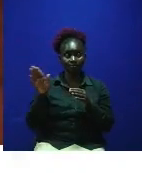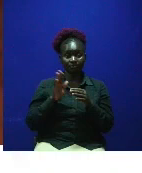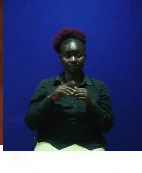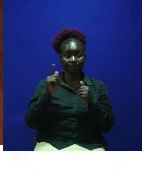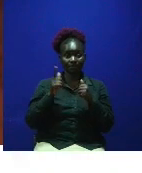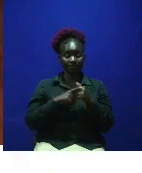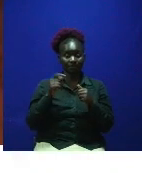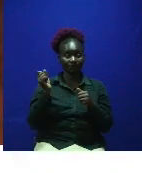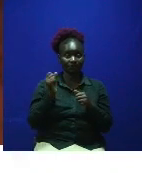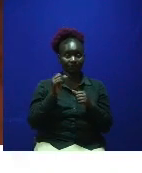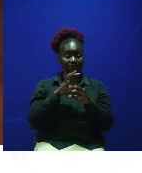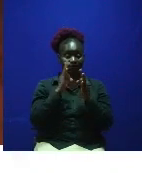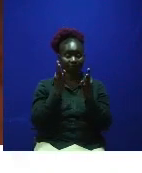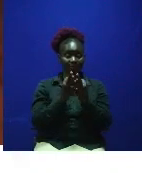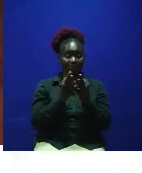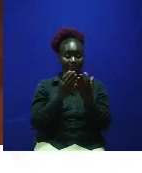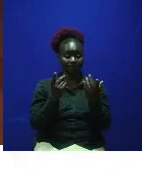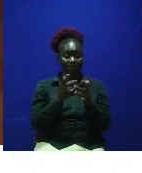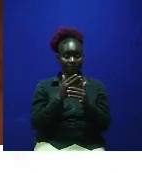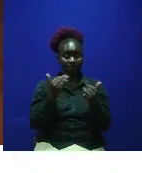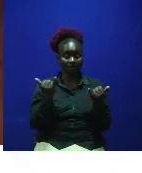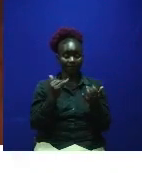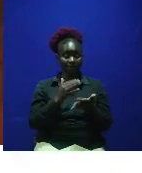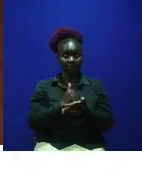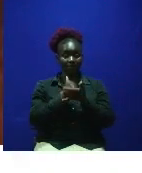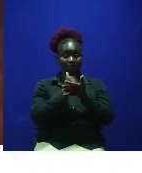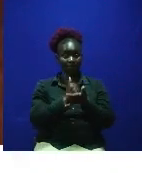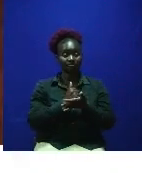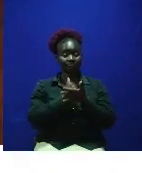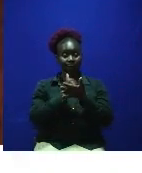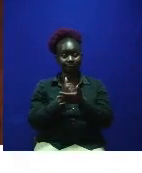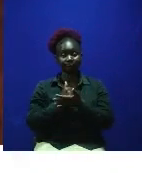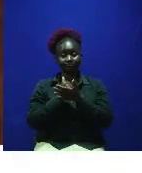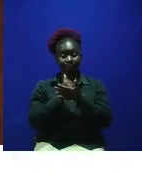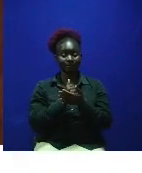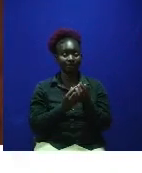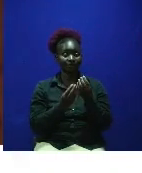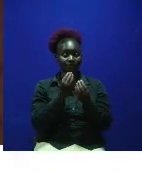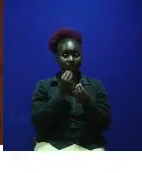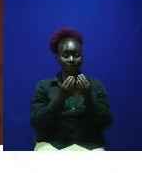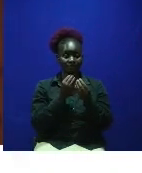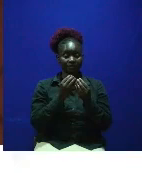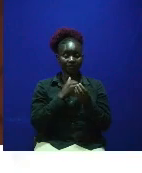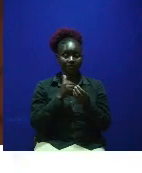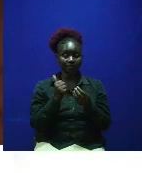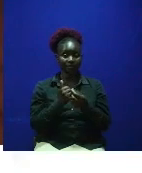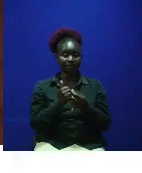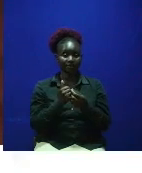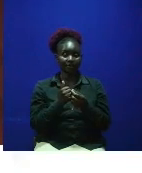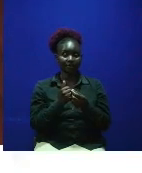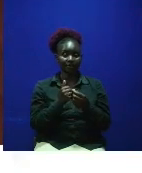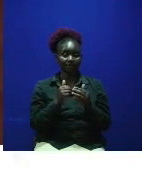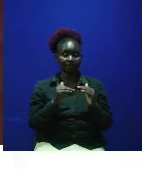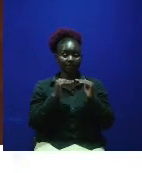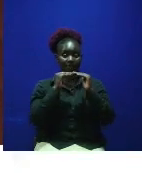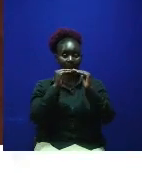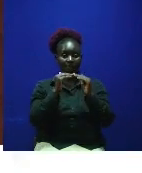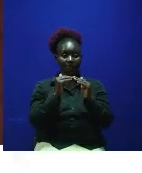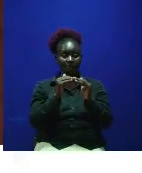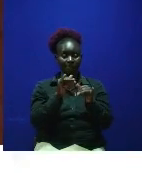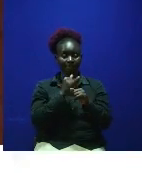families ebona tuikire roga ga tuamakonyere tuamoire ndagera ego chikomo so kera kera wasibiri